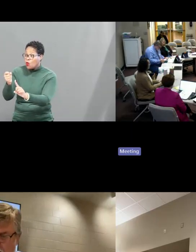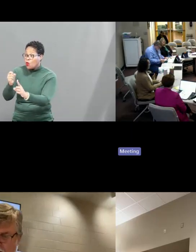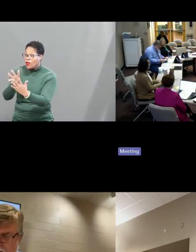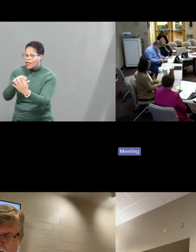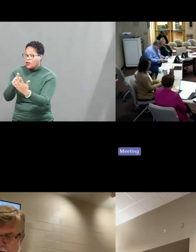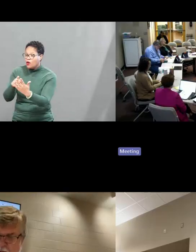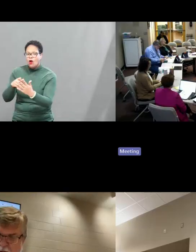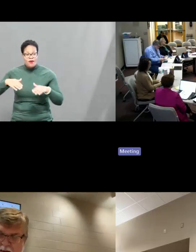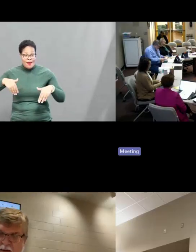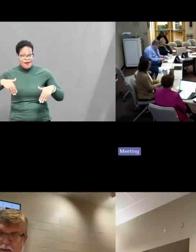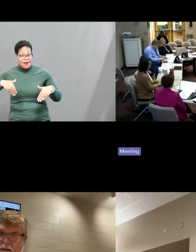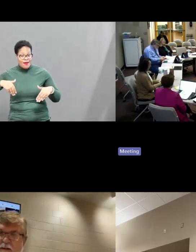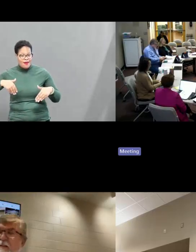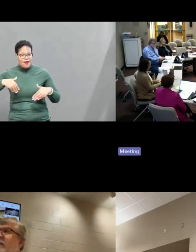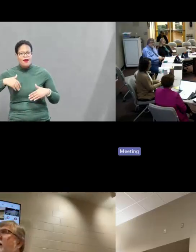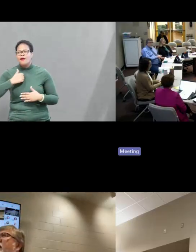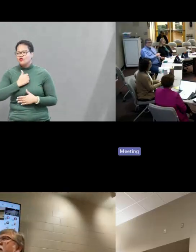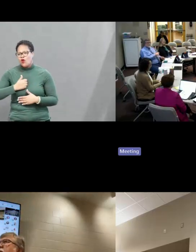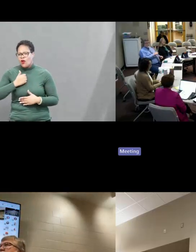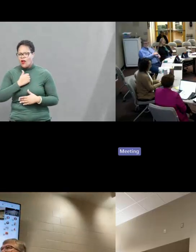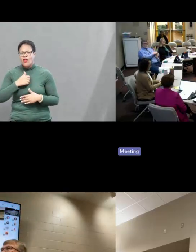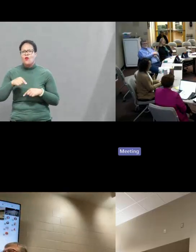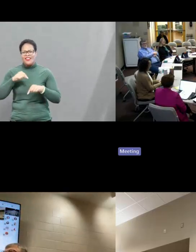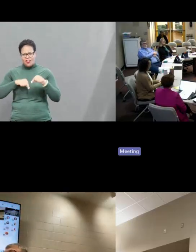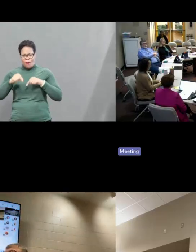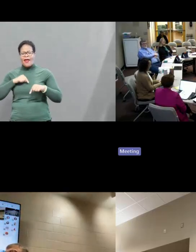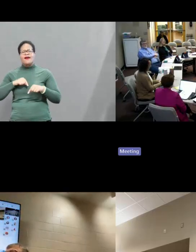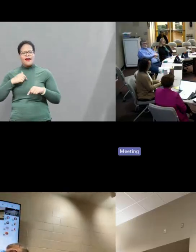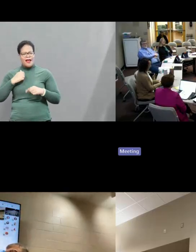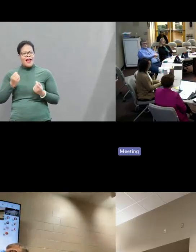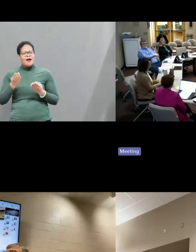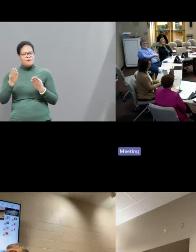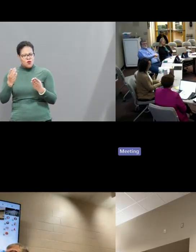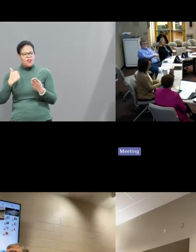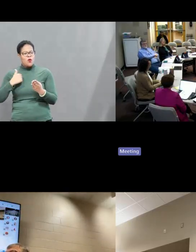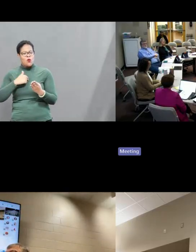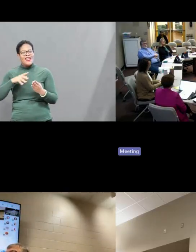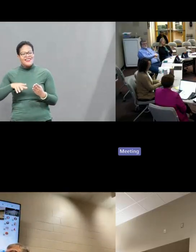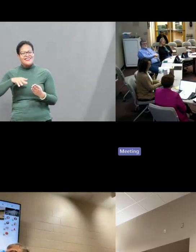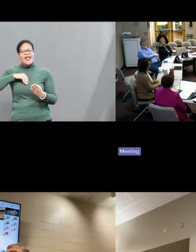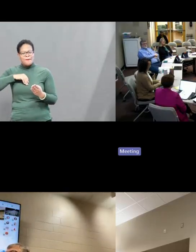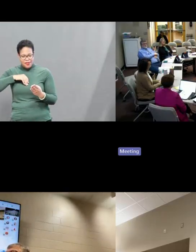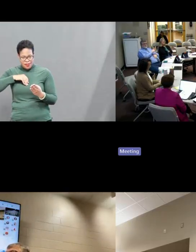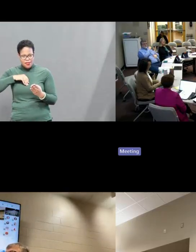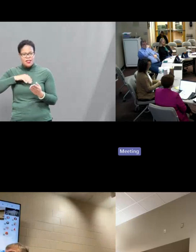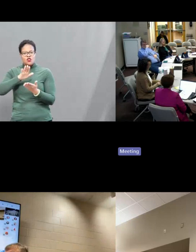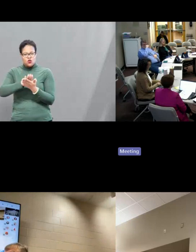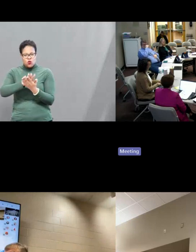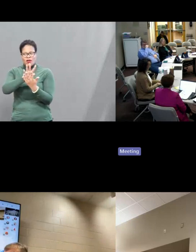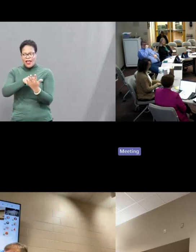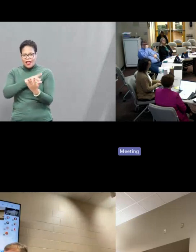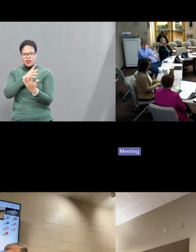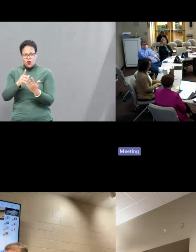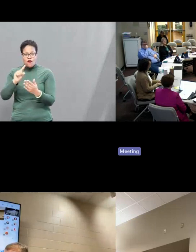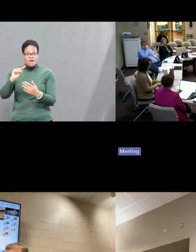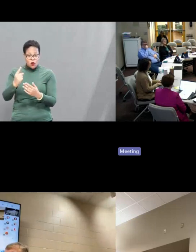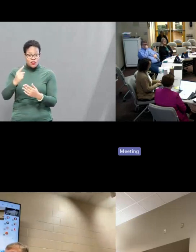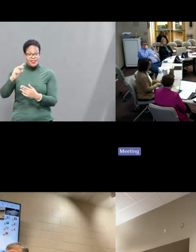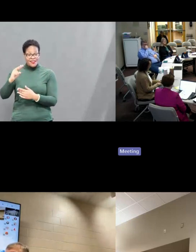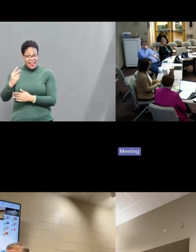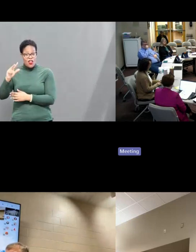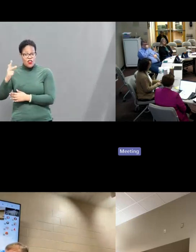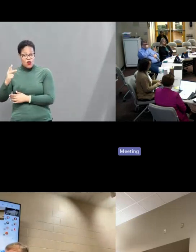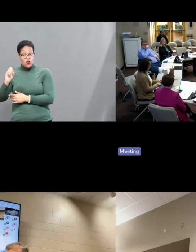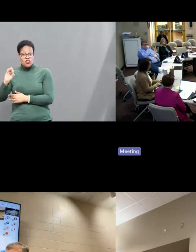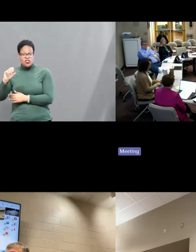Not going in, okay, I'm sorry. Okay, then let's go back. I move that we accept the school calendar, first, second,